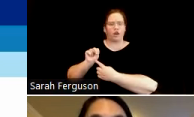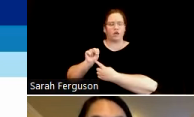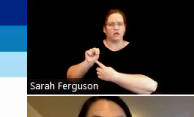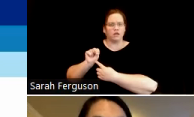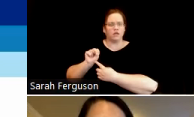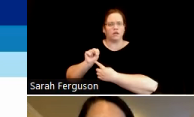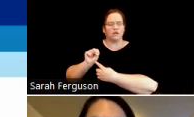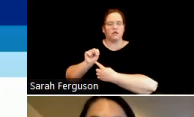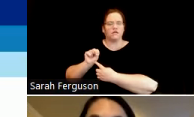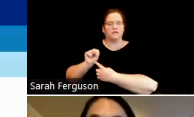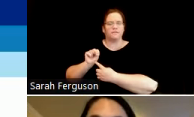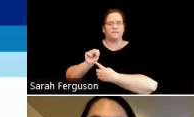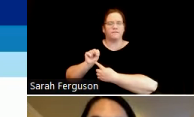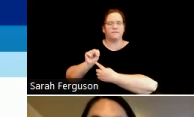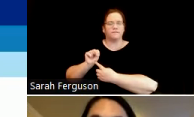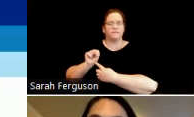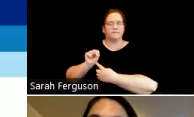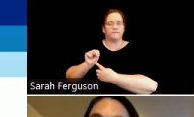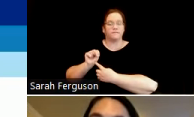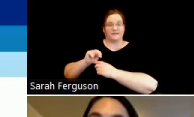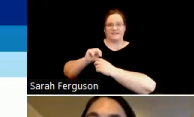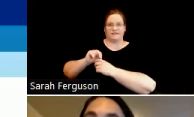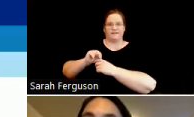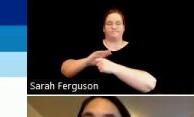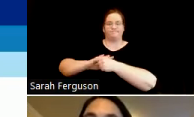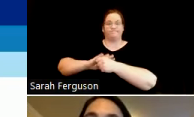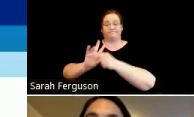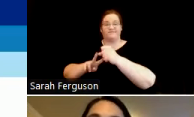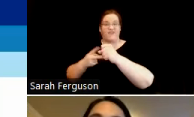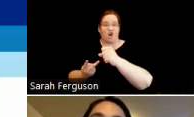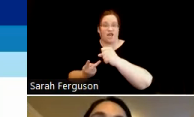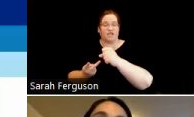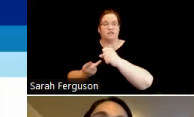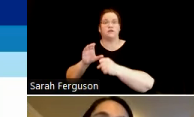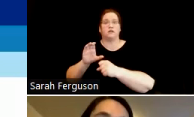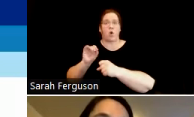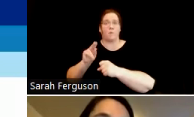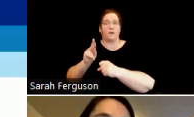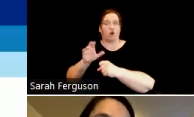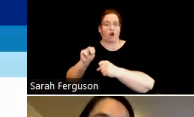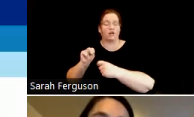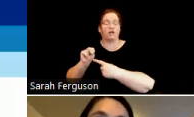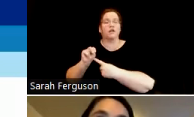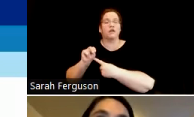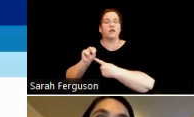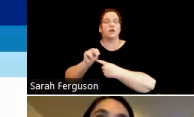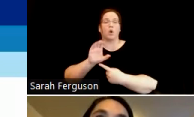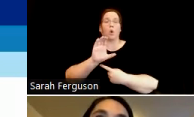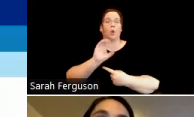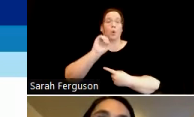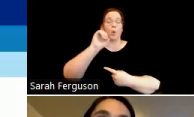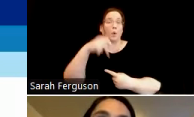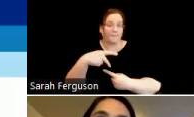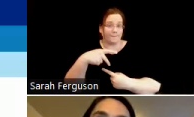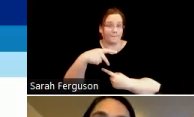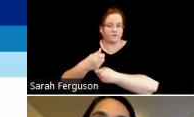COVID from the Omicron variant is causing croup. So croup can be caused by many different viruses, but it's